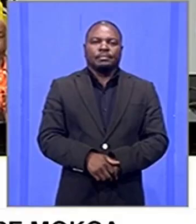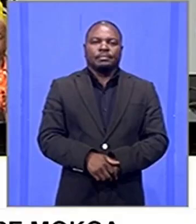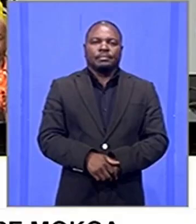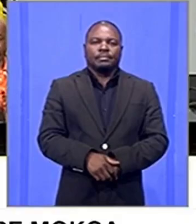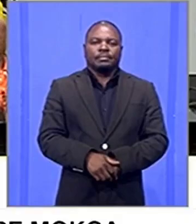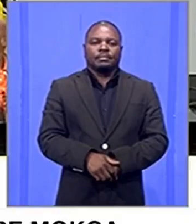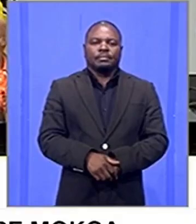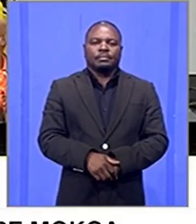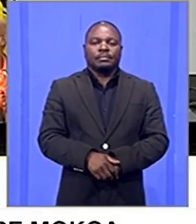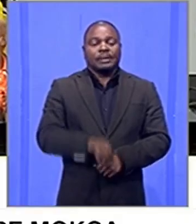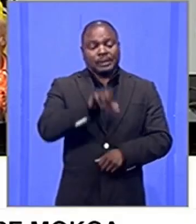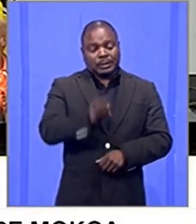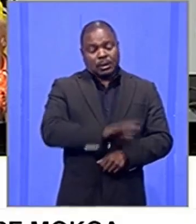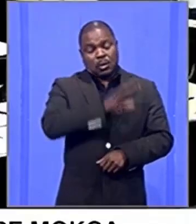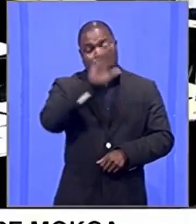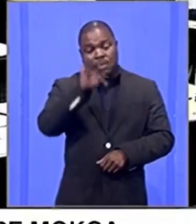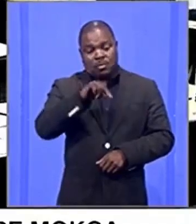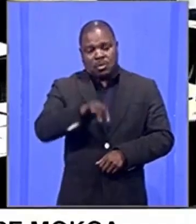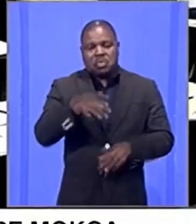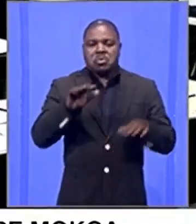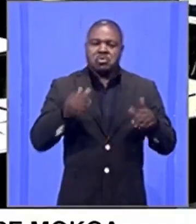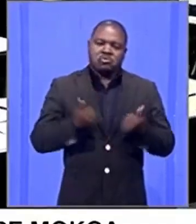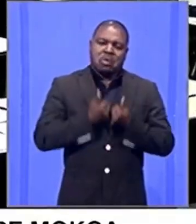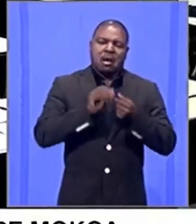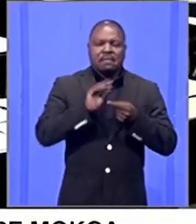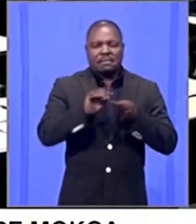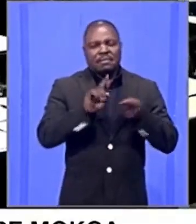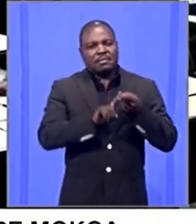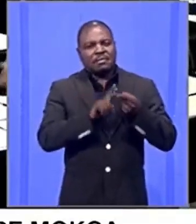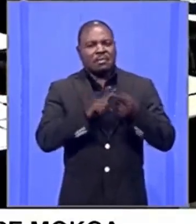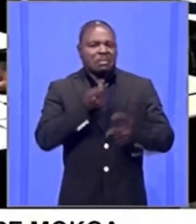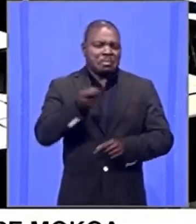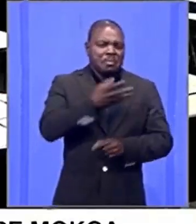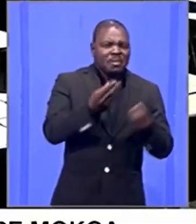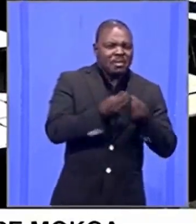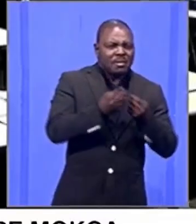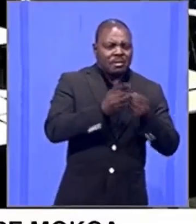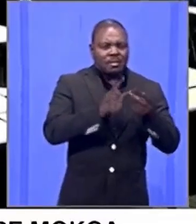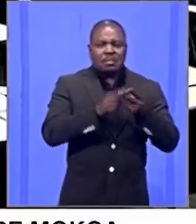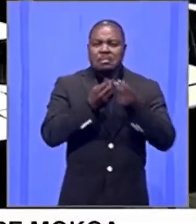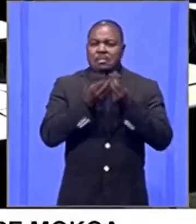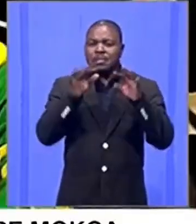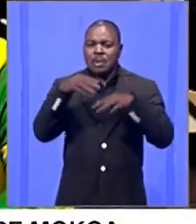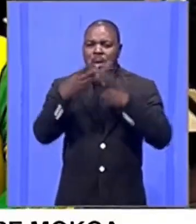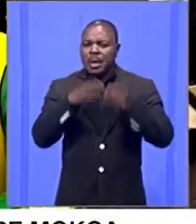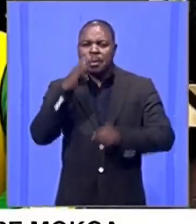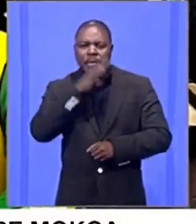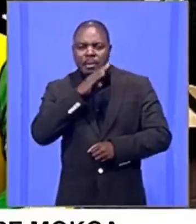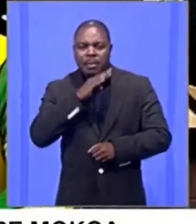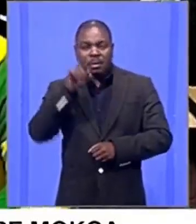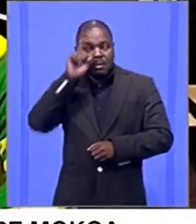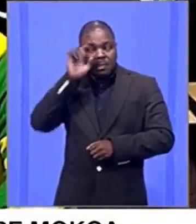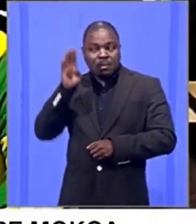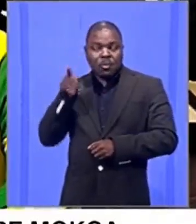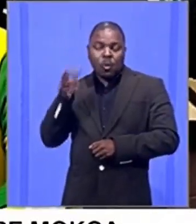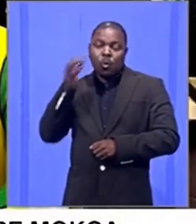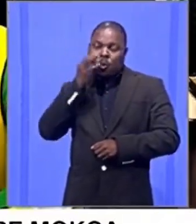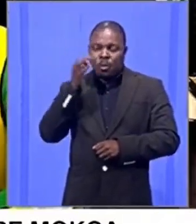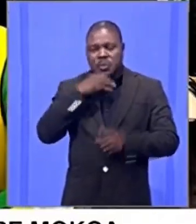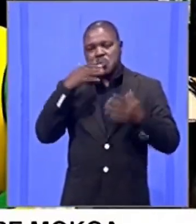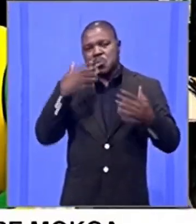Le ha naha e tobane le diphephetso tse ding tse akgang ho phahama ditjeo tsa ho phela le palo ya batho ba sa sebetseng, Mbalula o re ho entswe ho